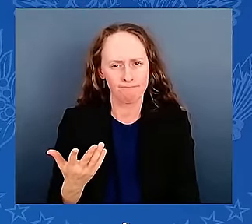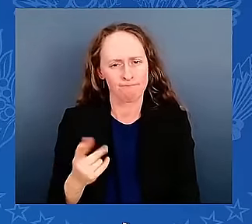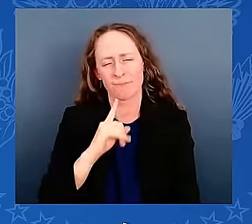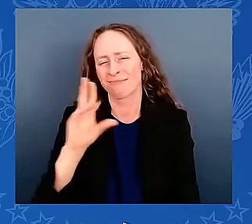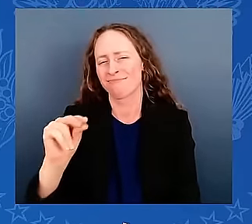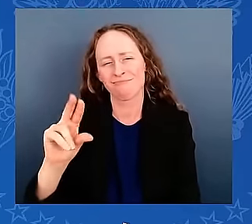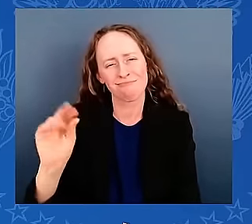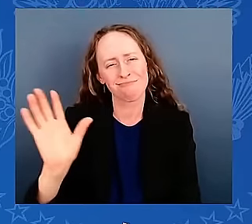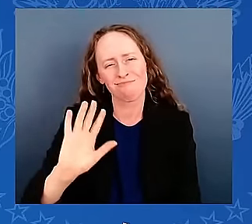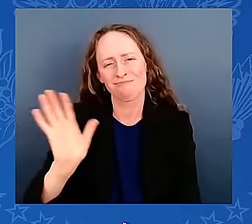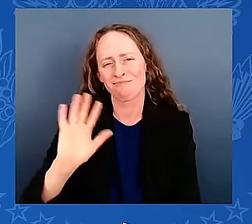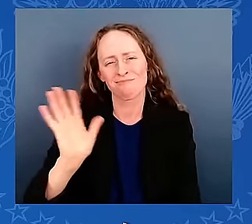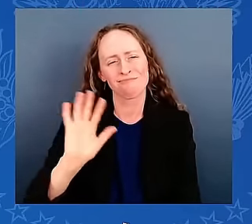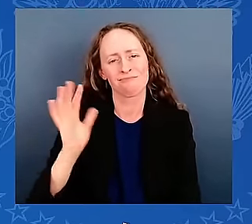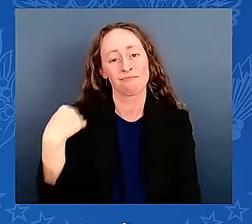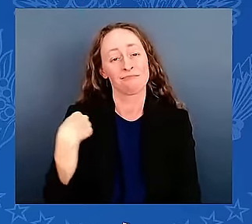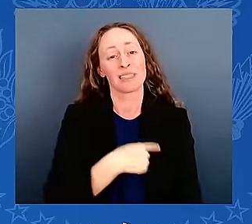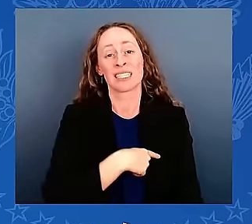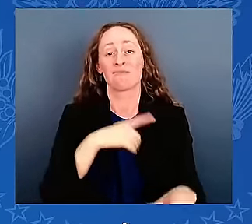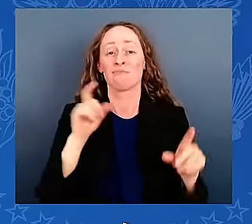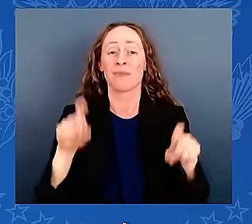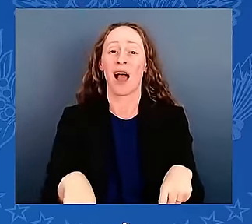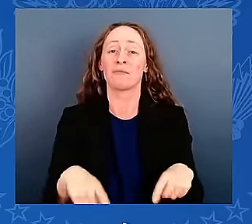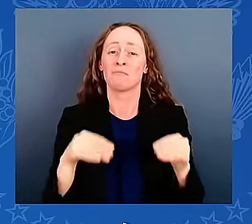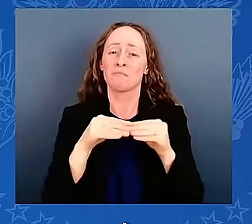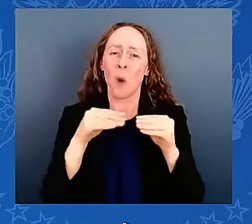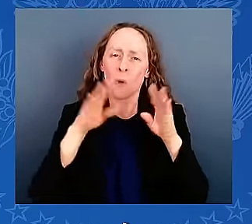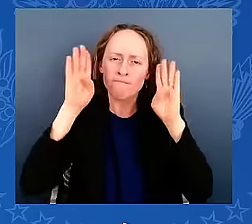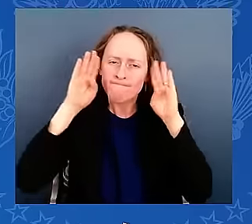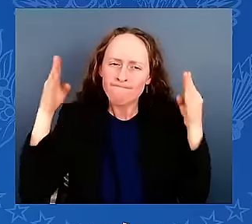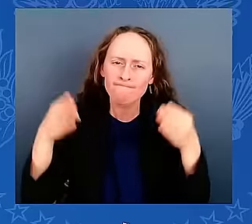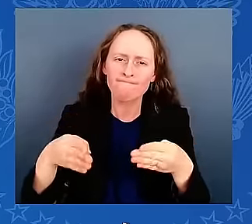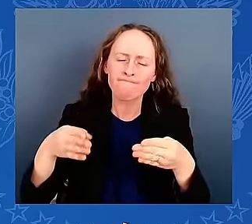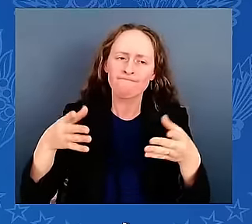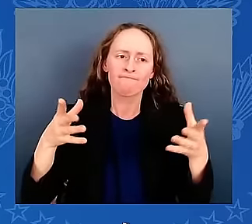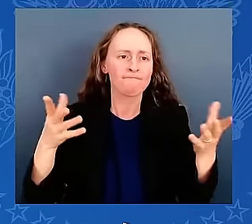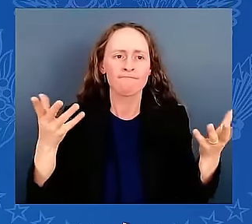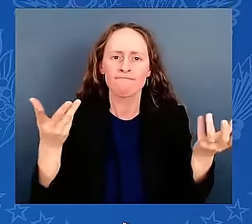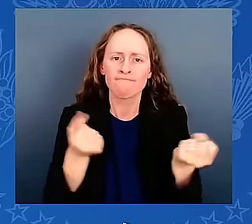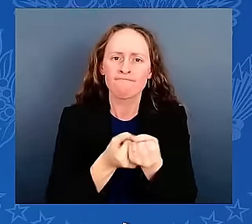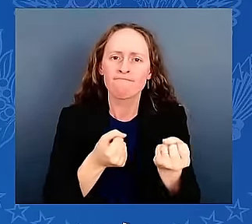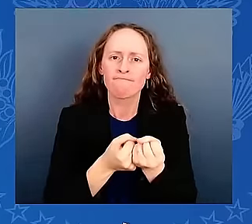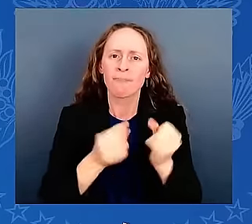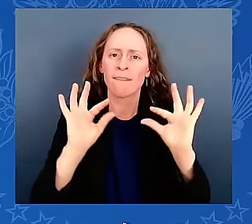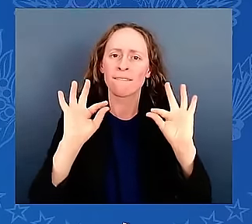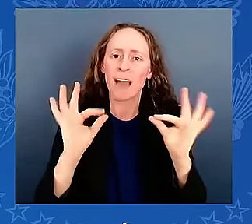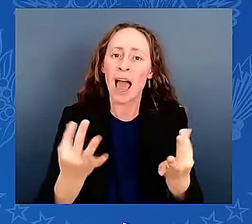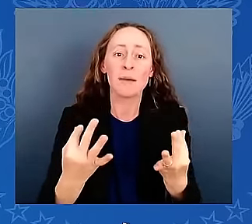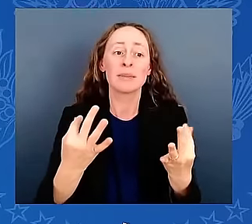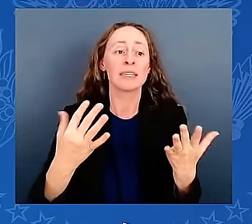lives, like child care, elder care, and so much more, that grow the economy and help people.